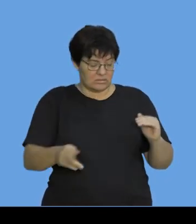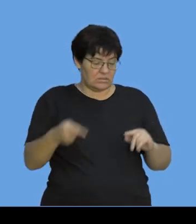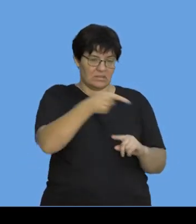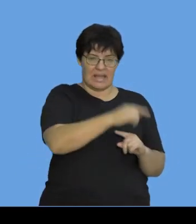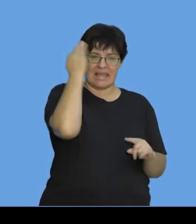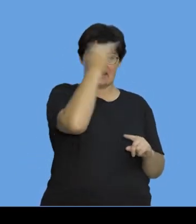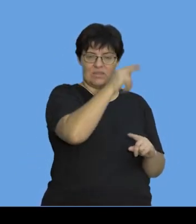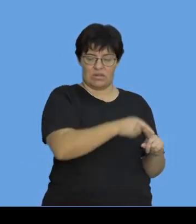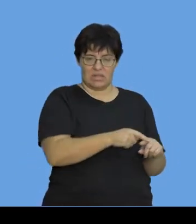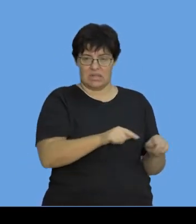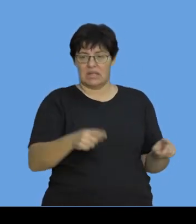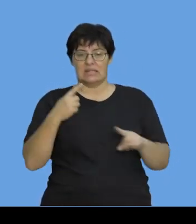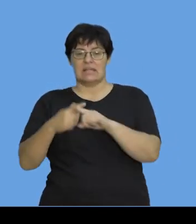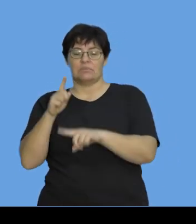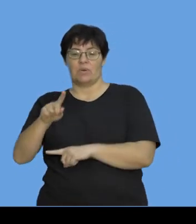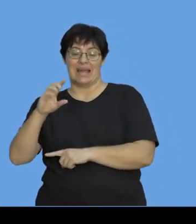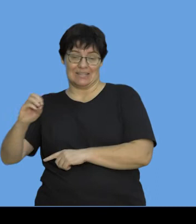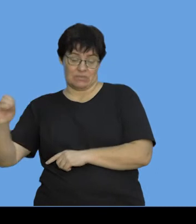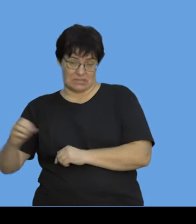yield multiplied by 100, because remember,